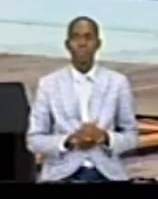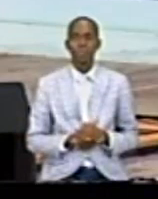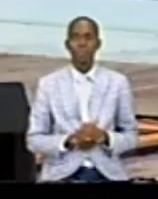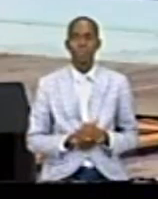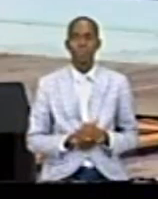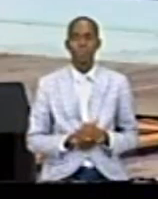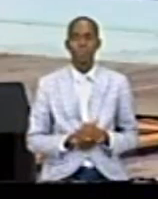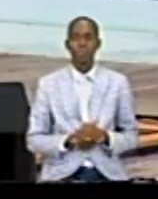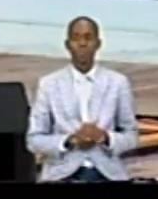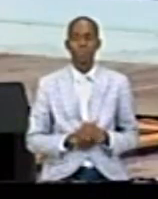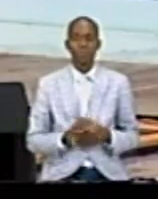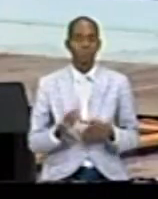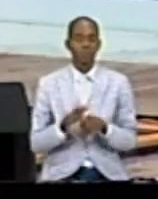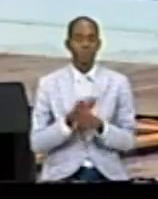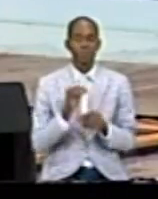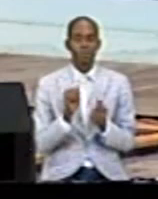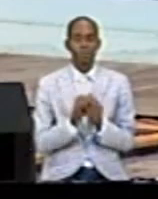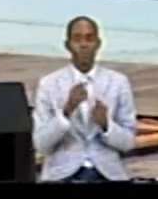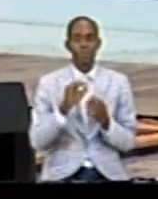Demonization,